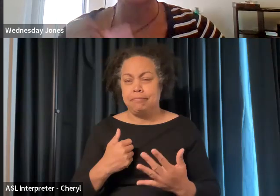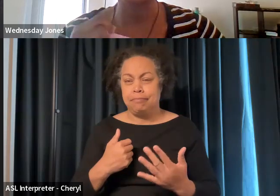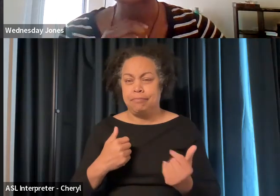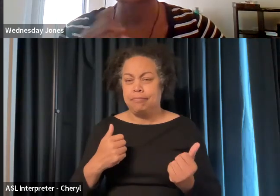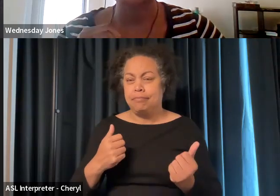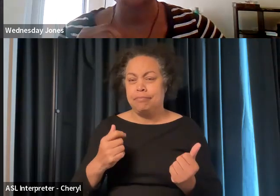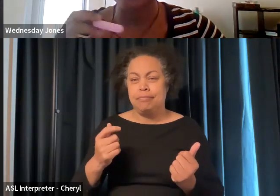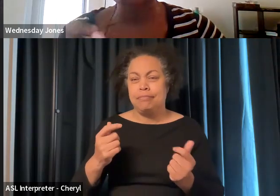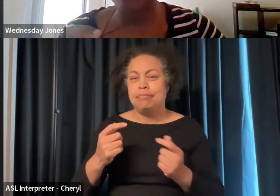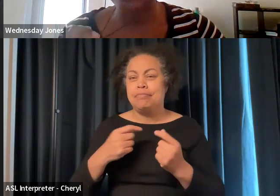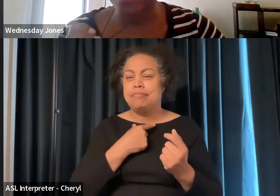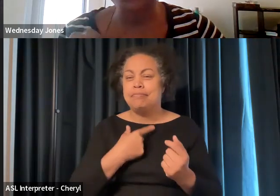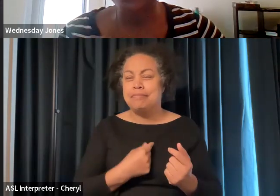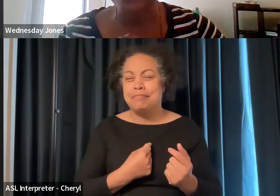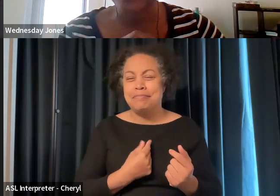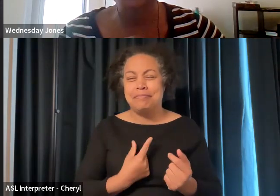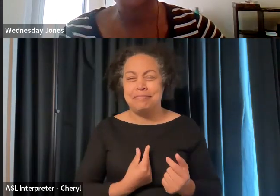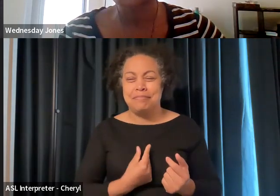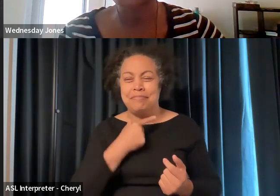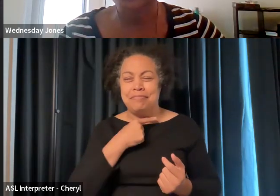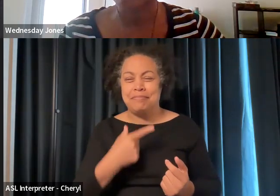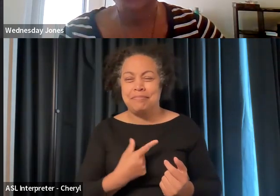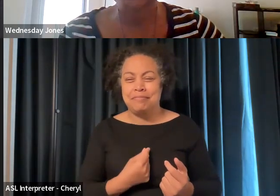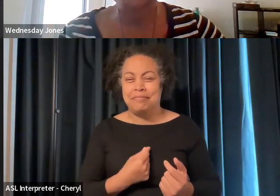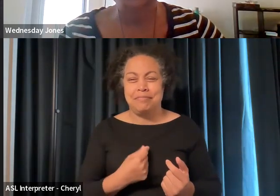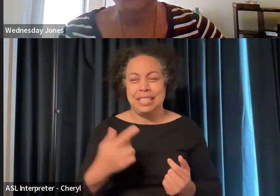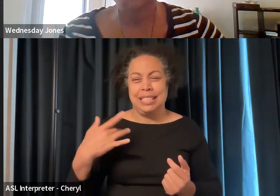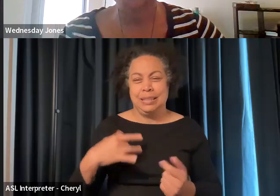rubber pendant around my neck that I use